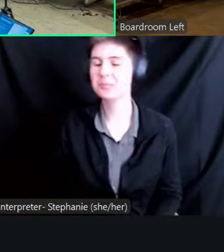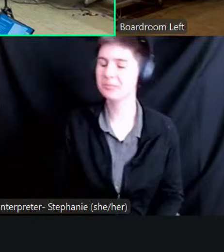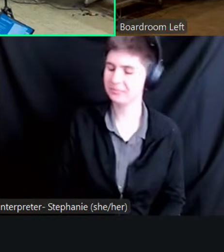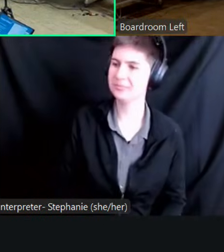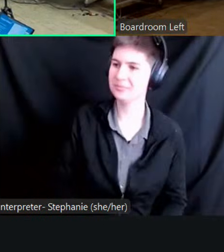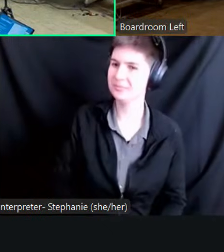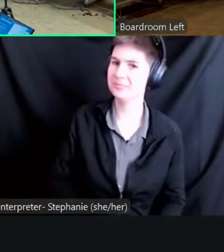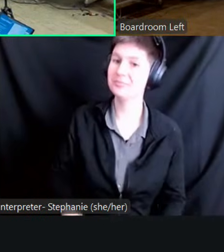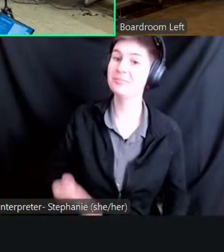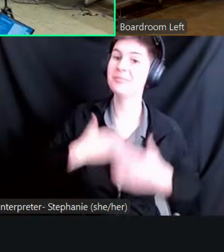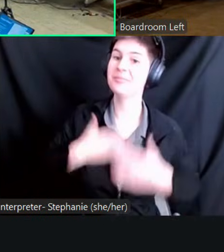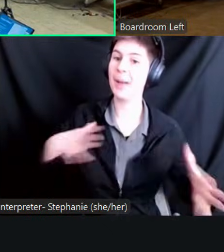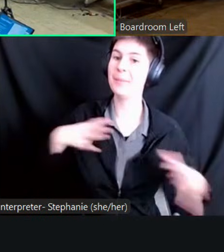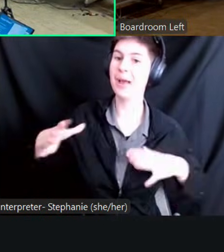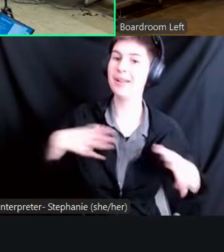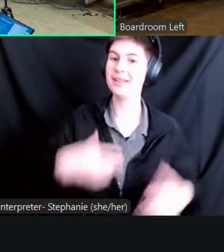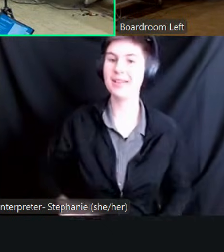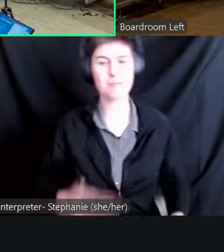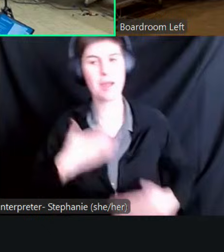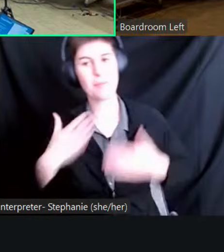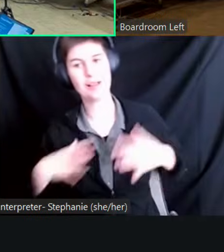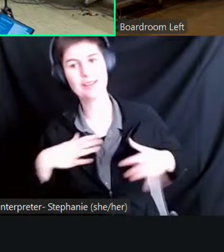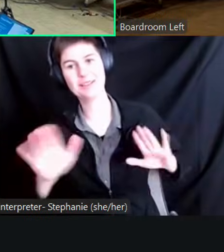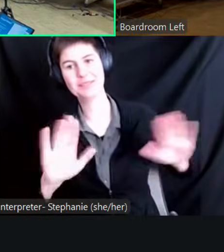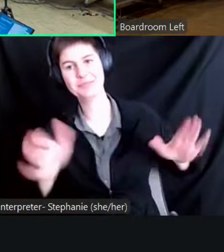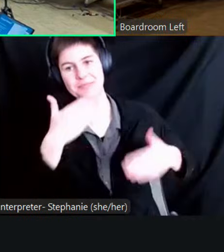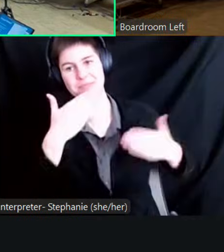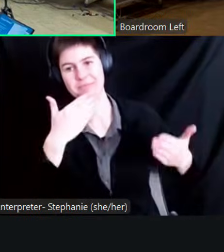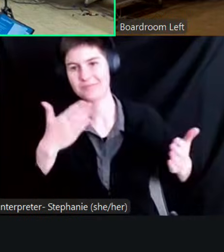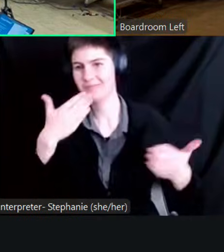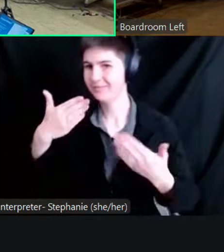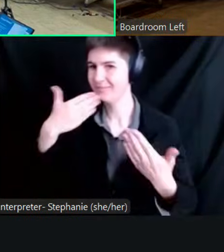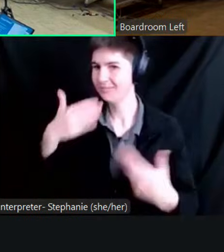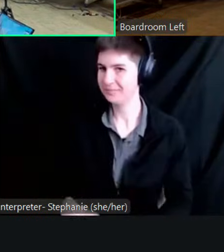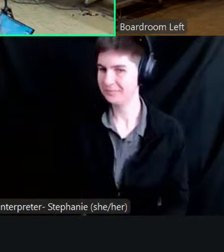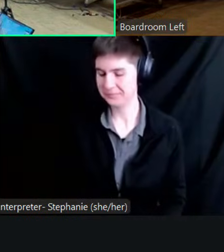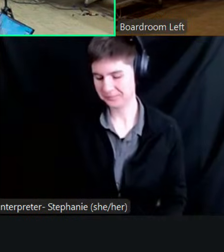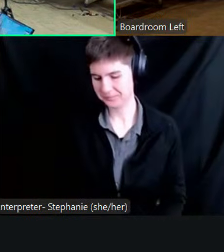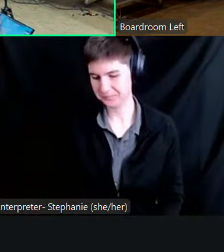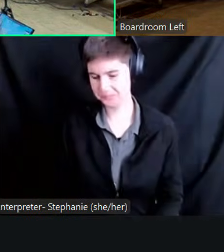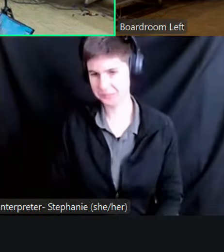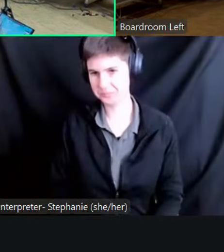Yeah. Happy holidays. yeah, you as well. Thank you. So